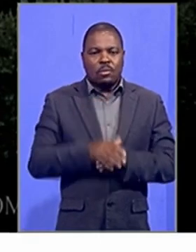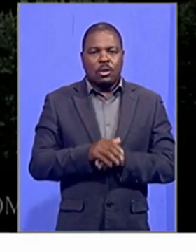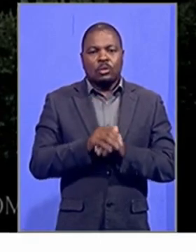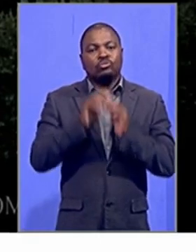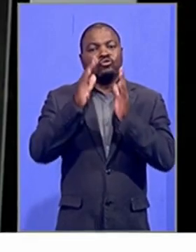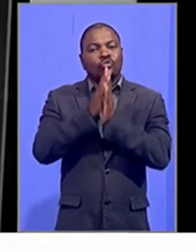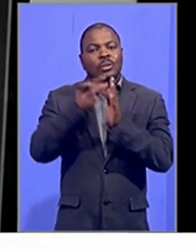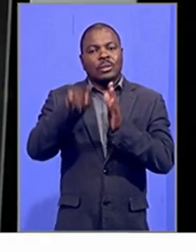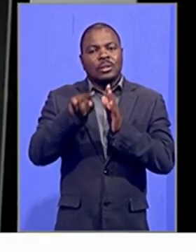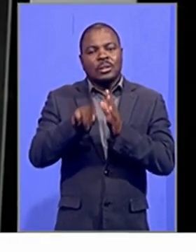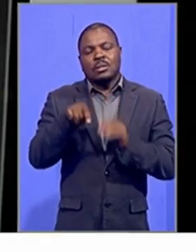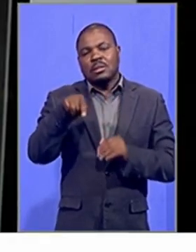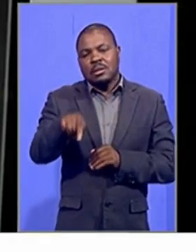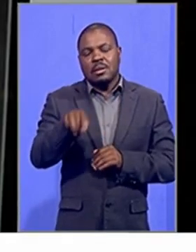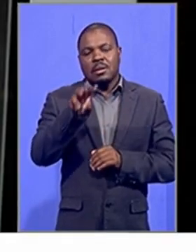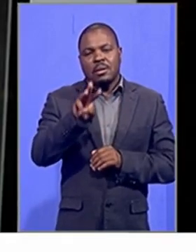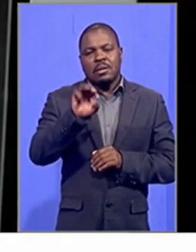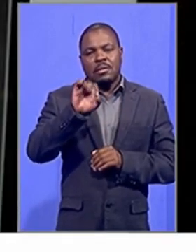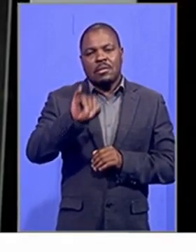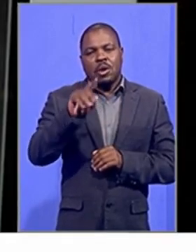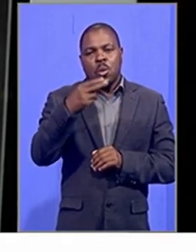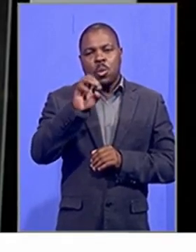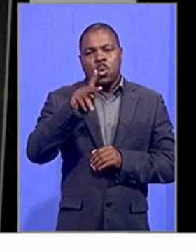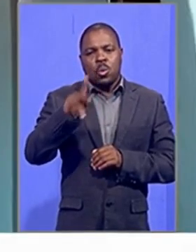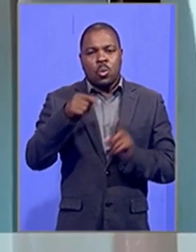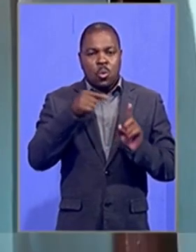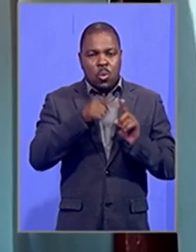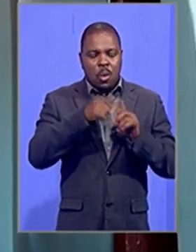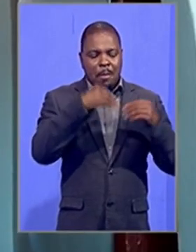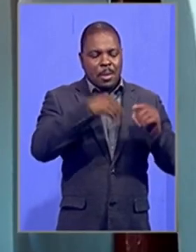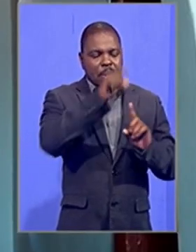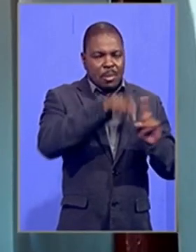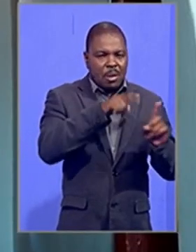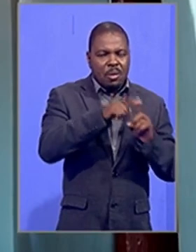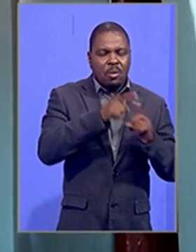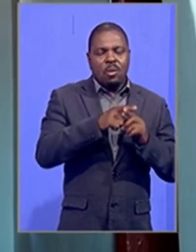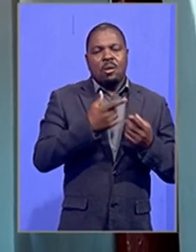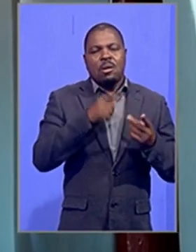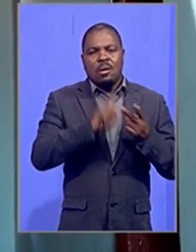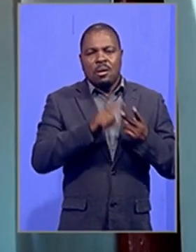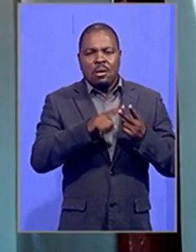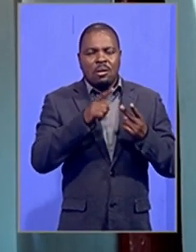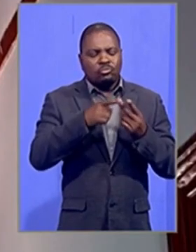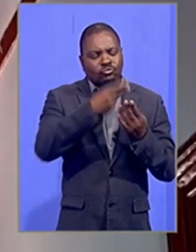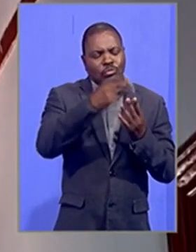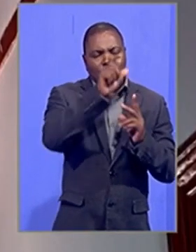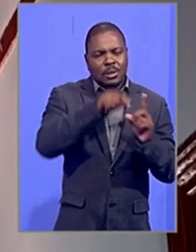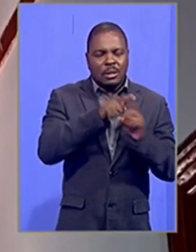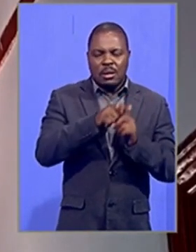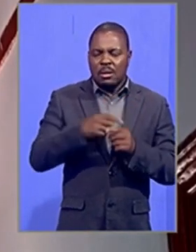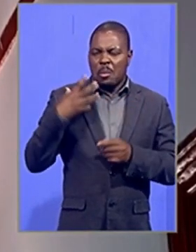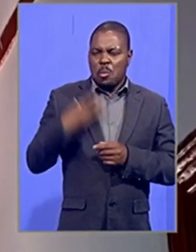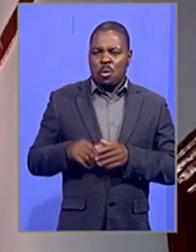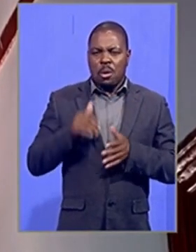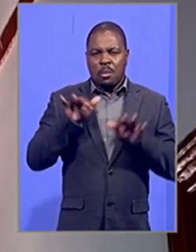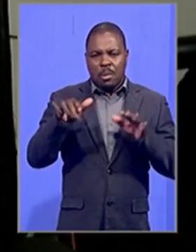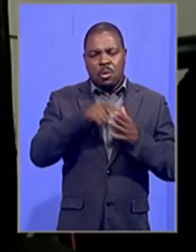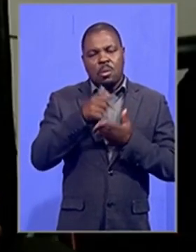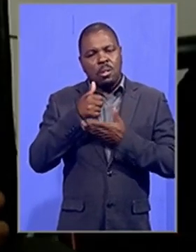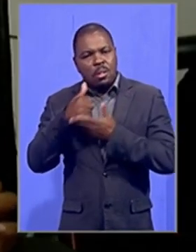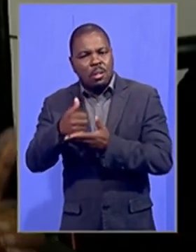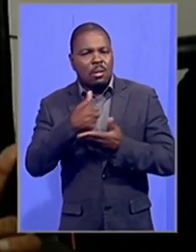Hook. Mapikela ene ele rakgwebo se ahi metli ebile a thusa batho ba kojona di mahetleng